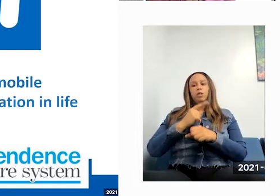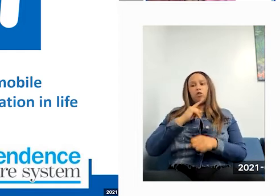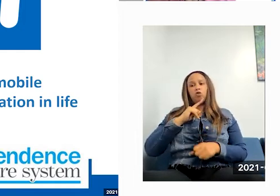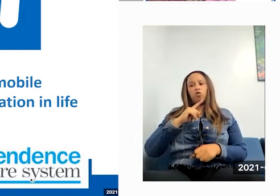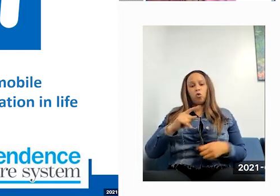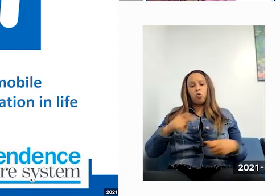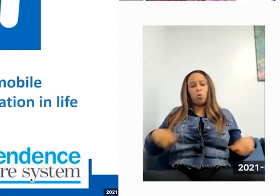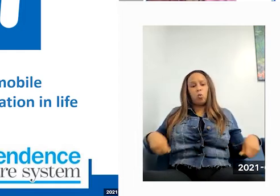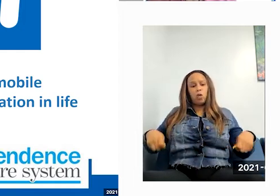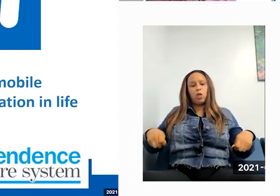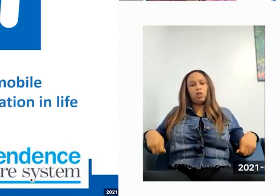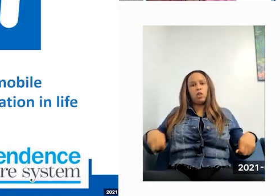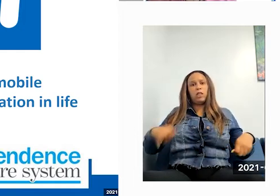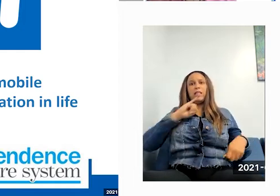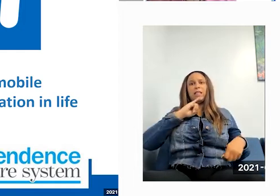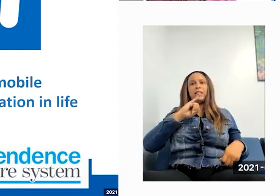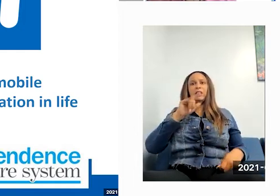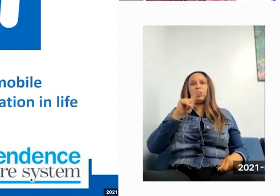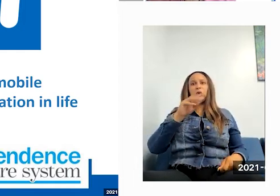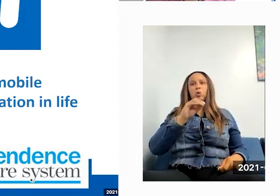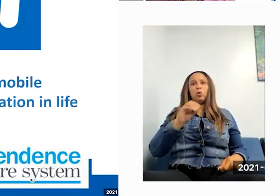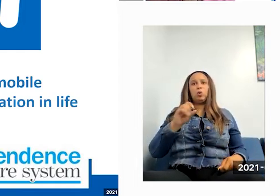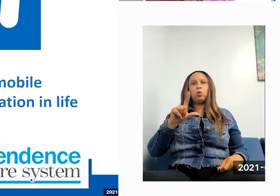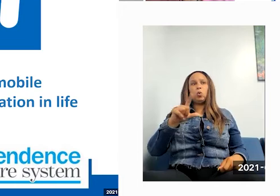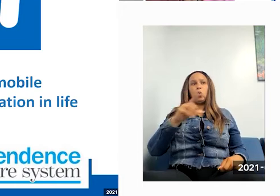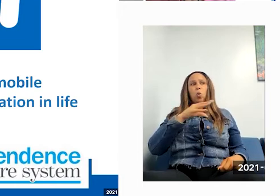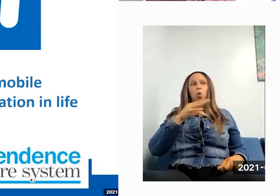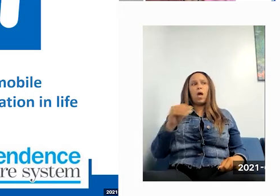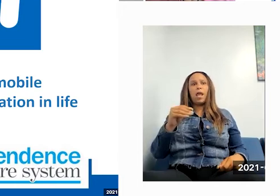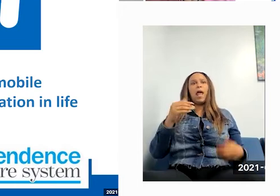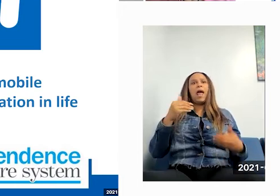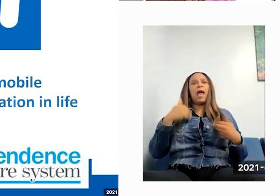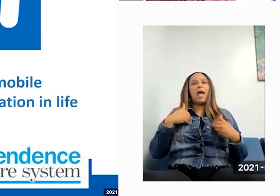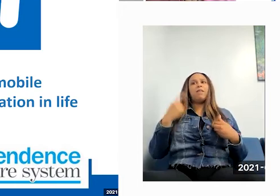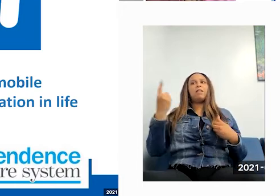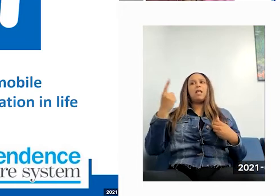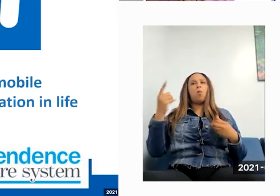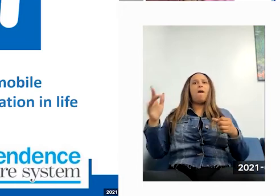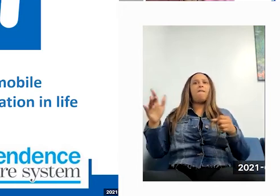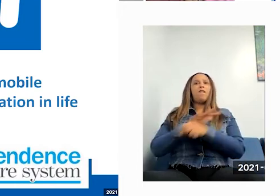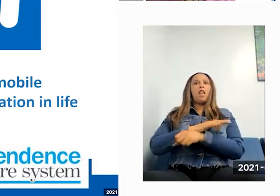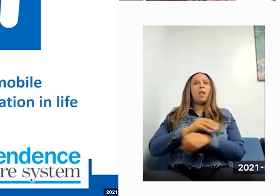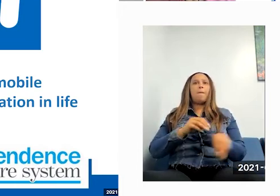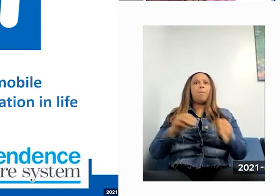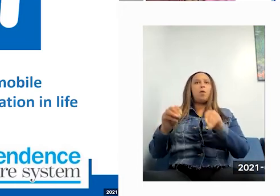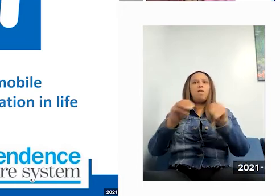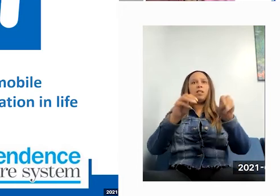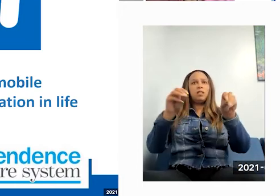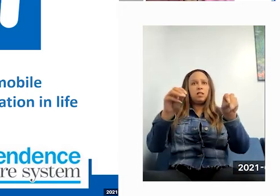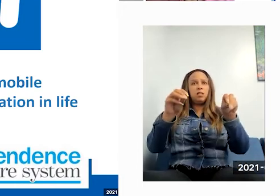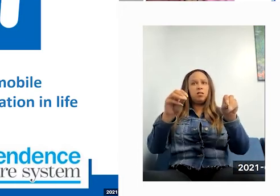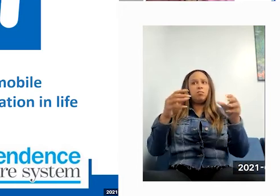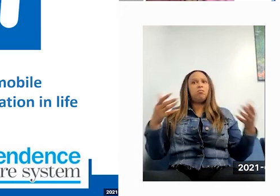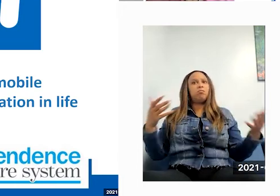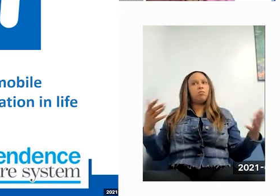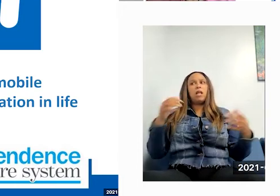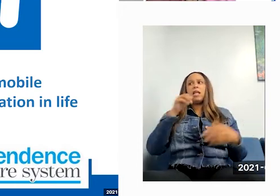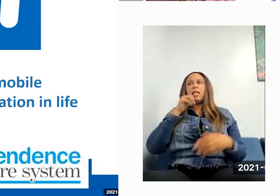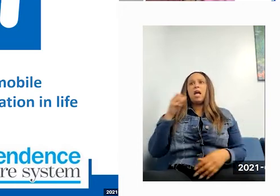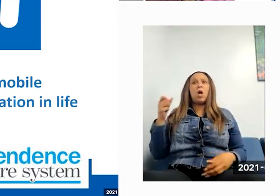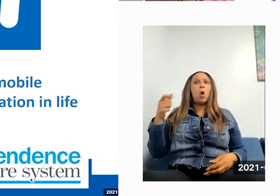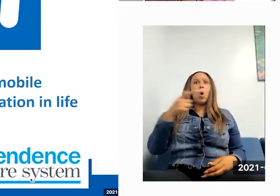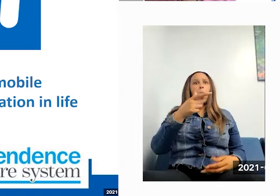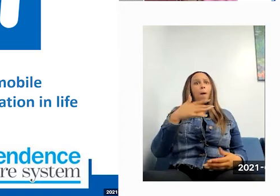tool to let somebody be fully mobile. I have to be candid. Not everybody in my